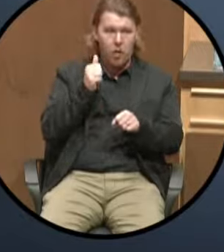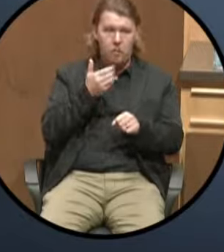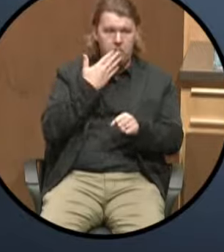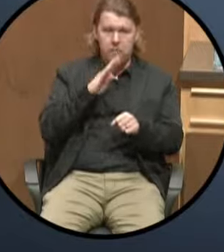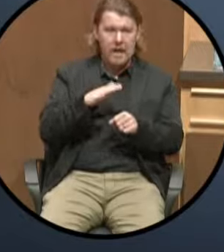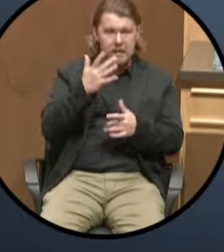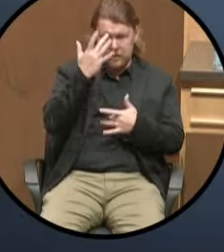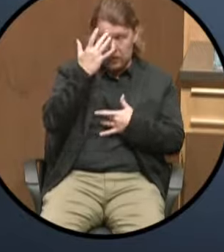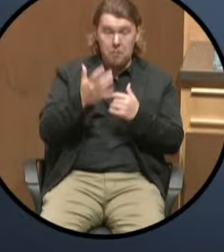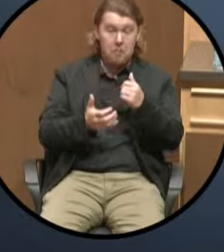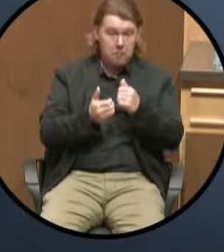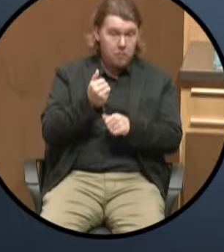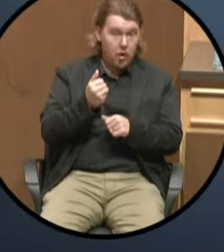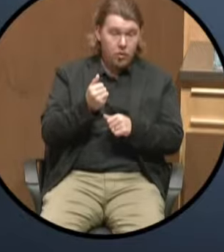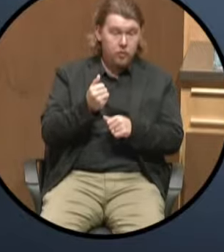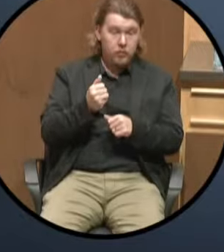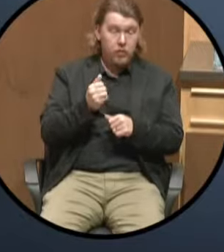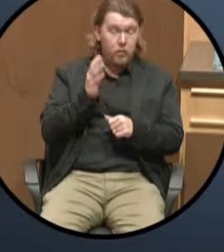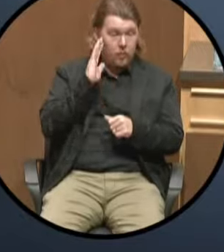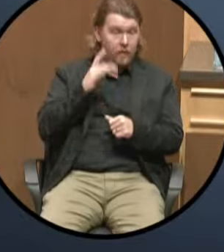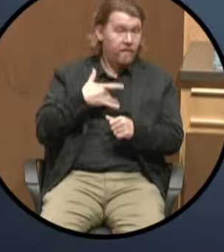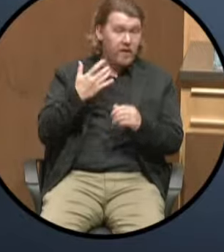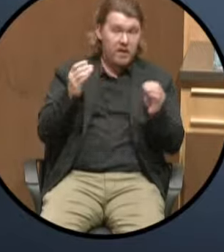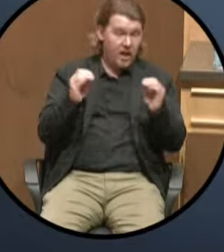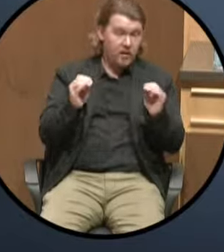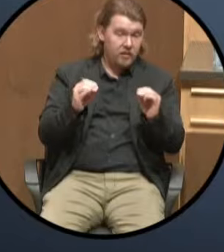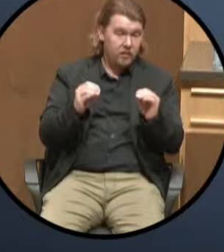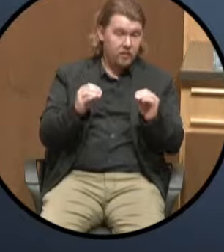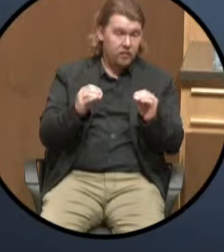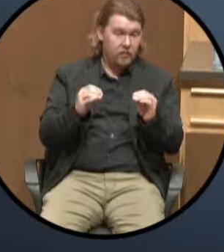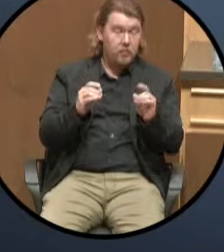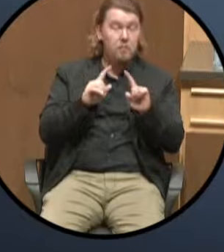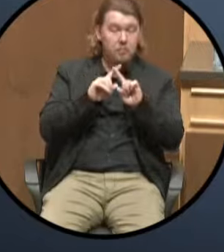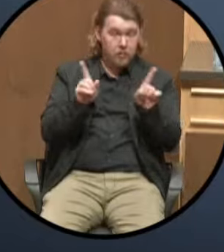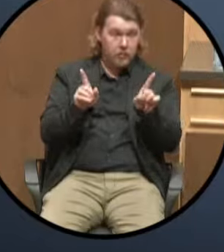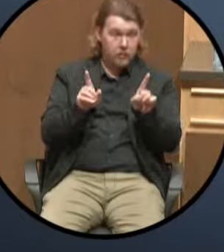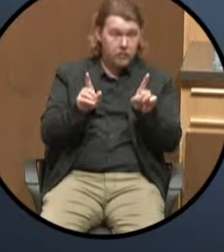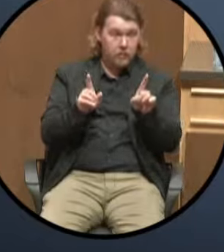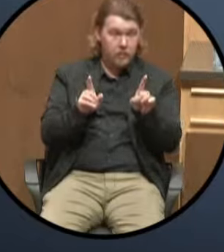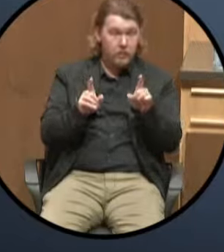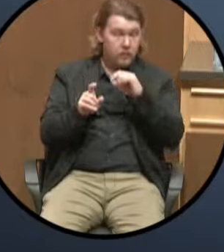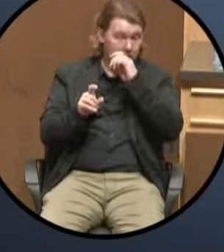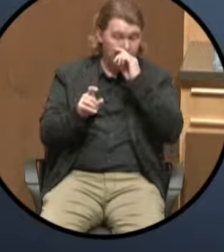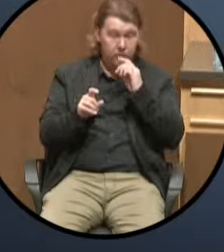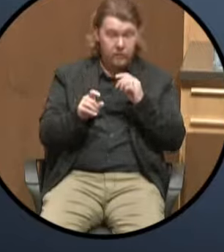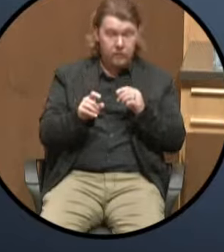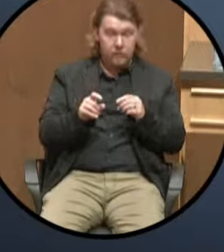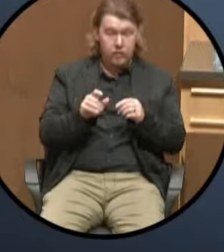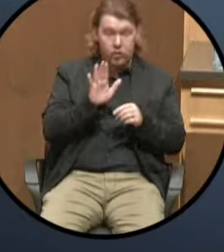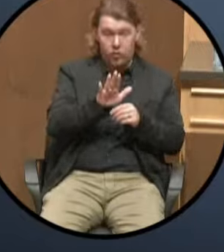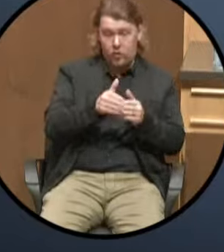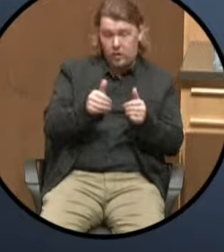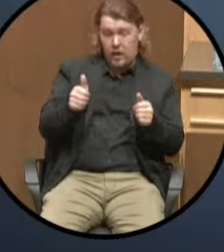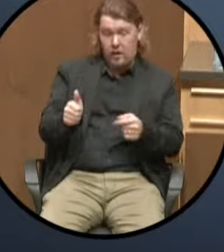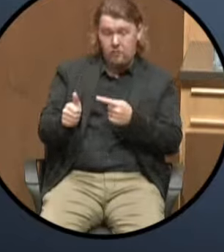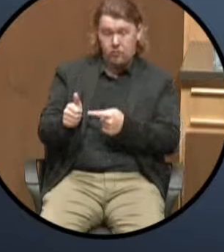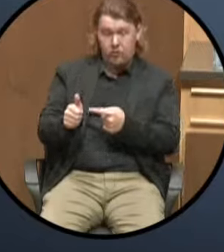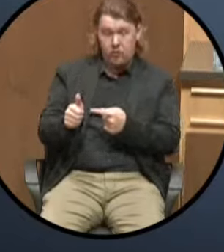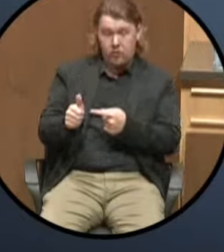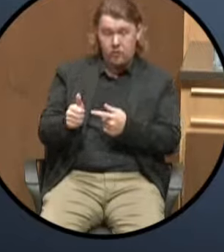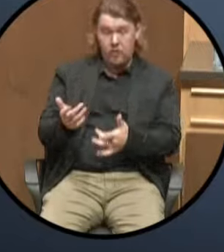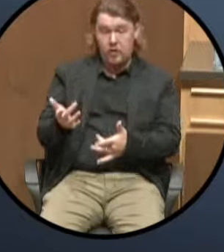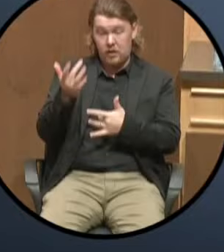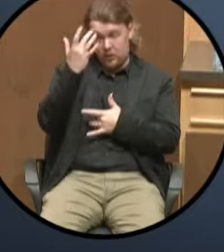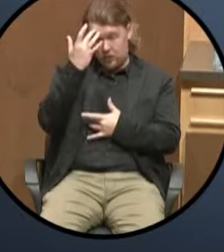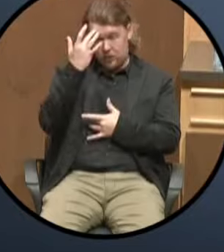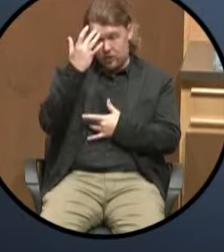fact, most are likely to have an asymptomatic infection. However, the person beside you may get a severe infection, and